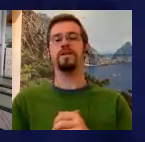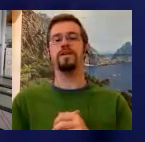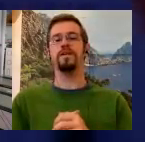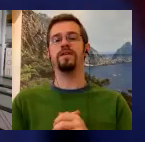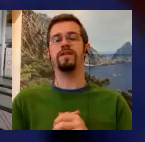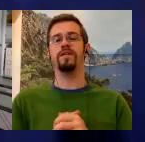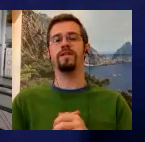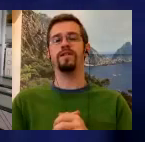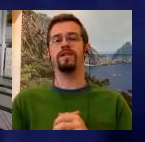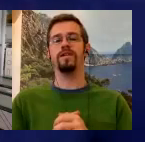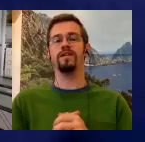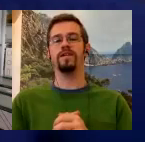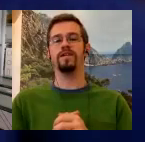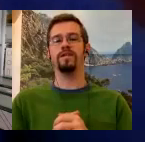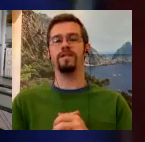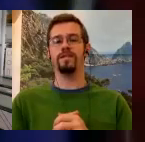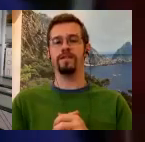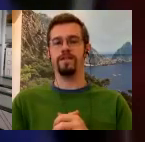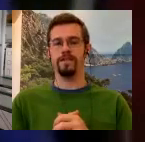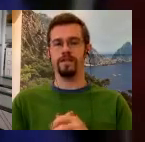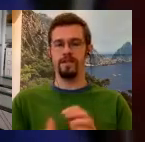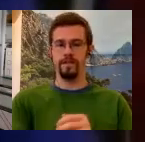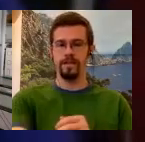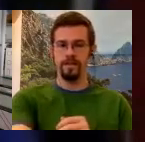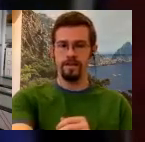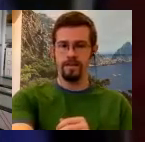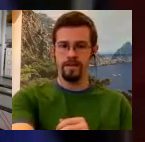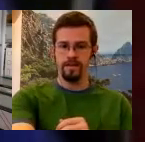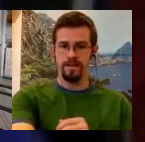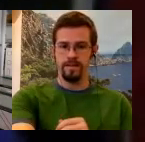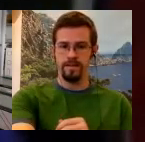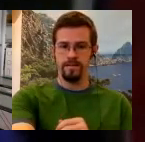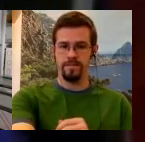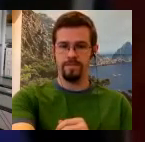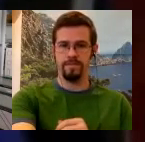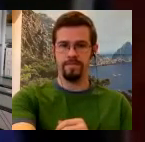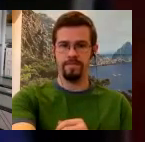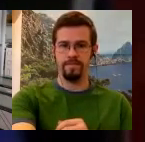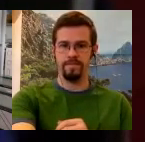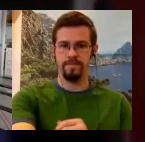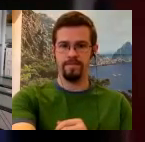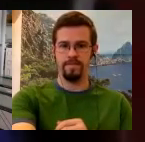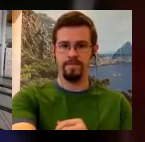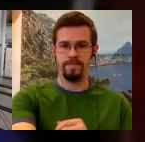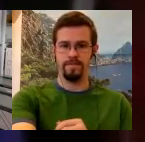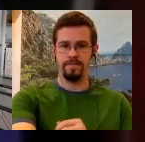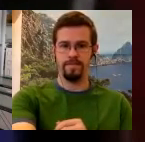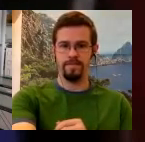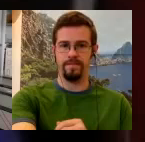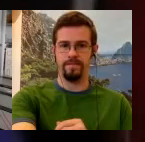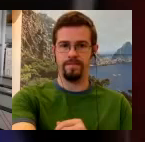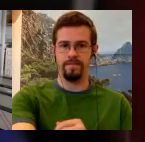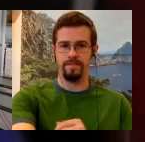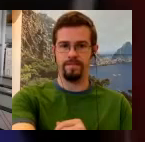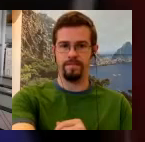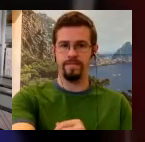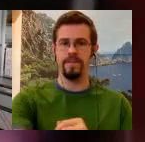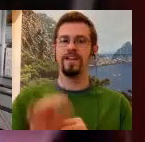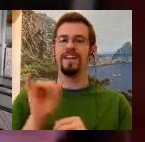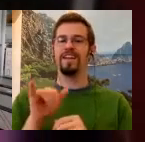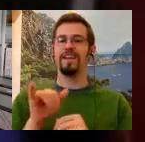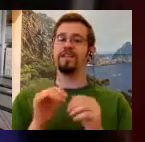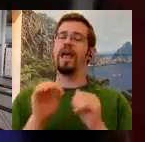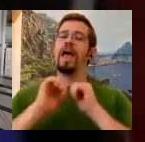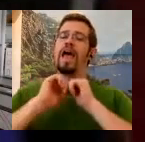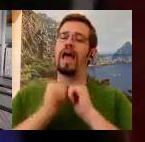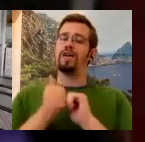It's called How to Read a Book. It's on the shelf there somewhere. But the book is called How to Read a Book. It's